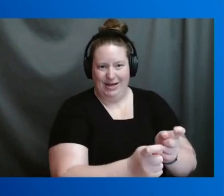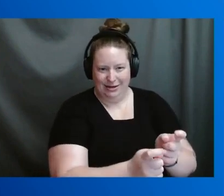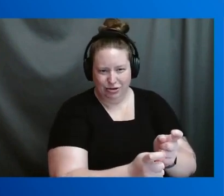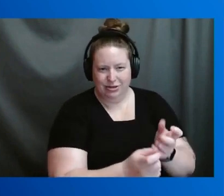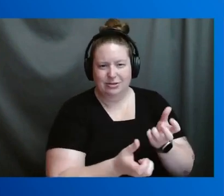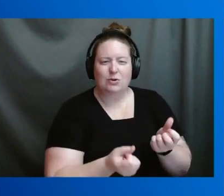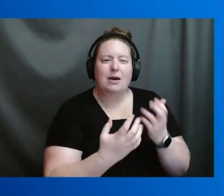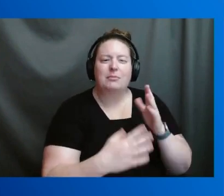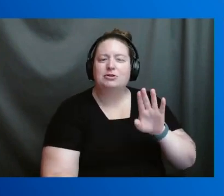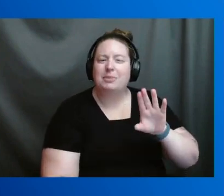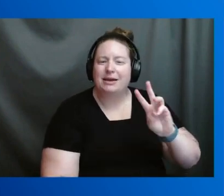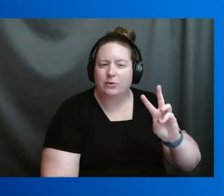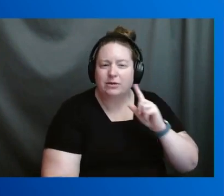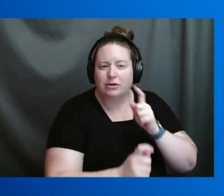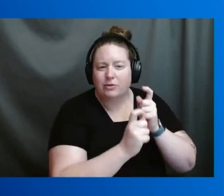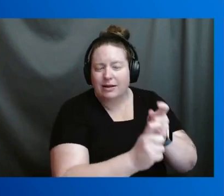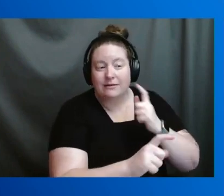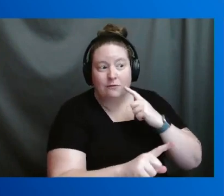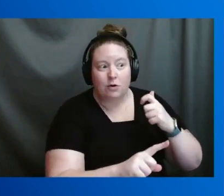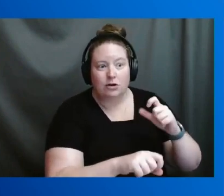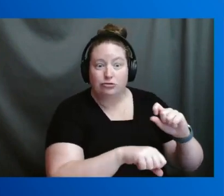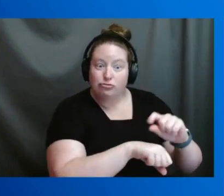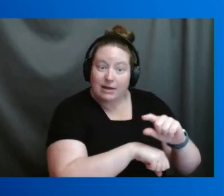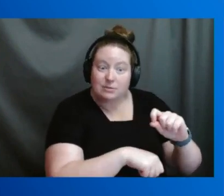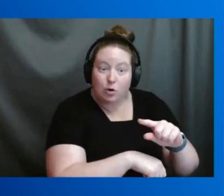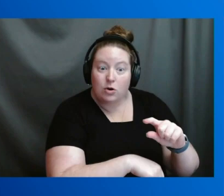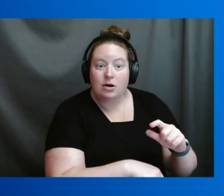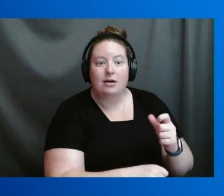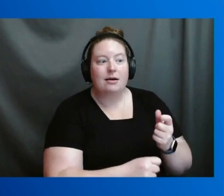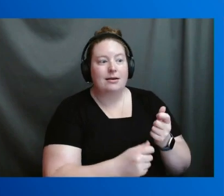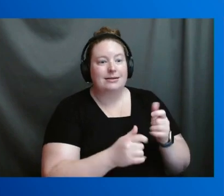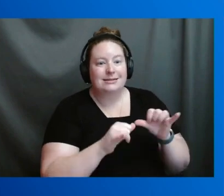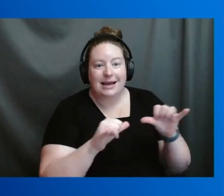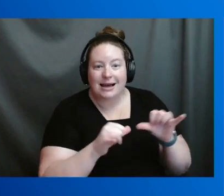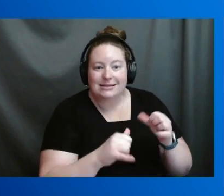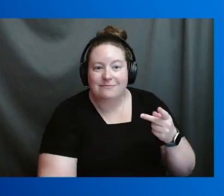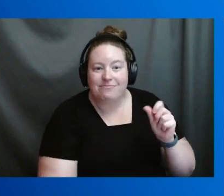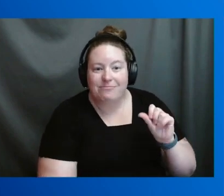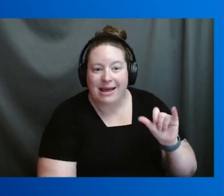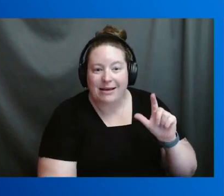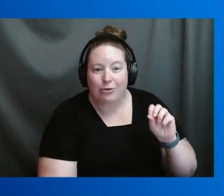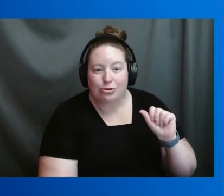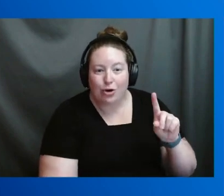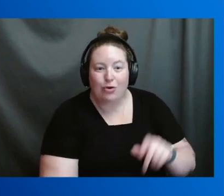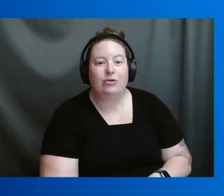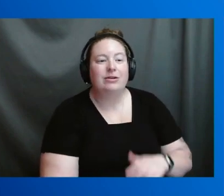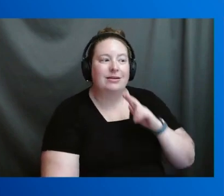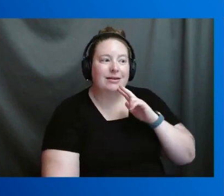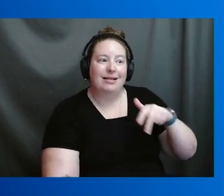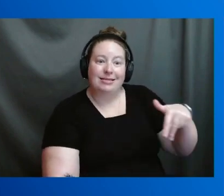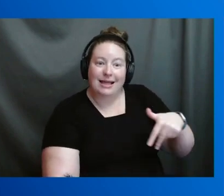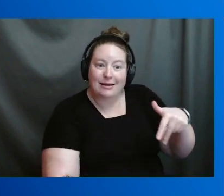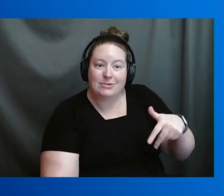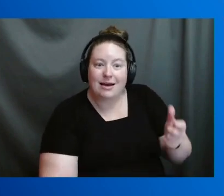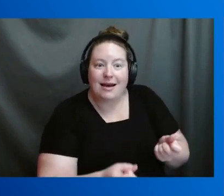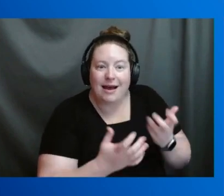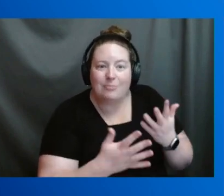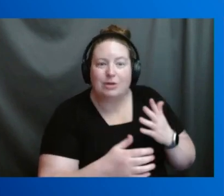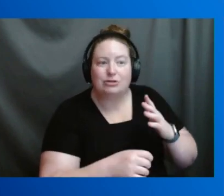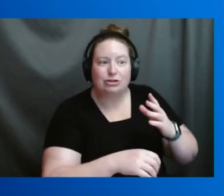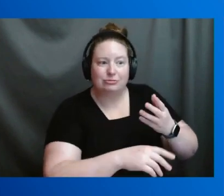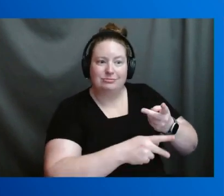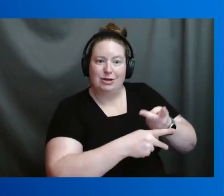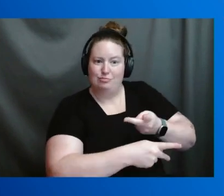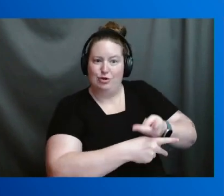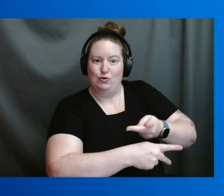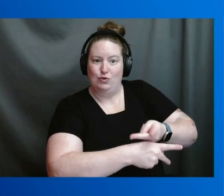are you allocating for transport, how big do you want the payloads to be. In the case of Lambda, it could be how much compute are you allocating for the per effective resource that you